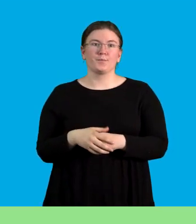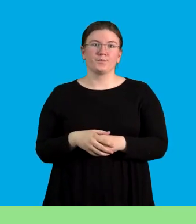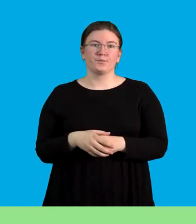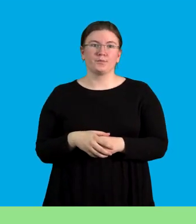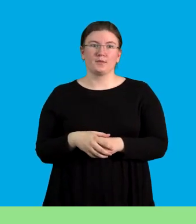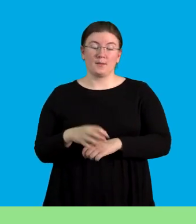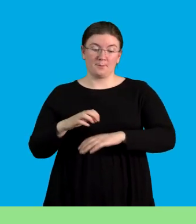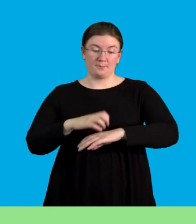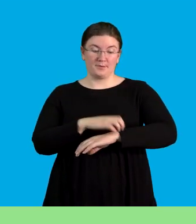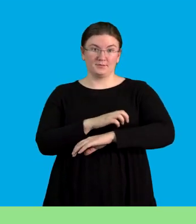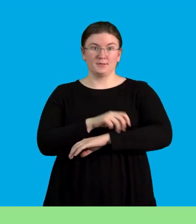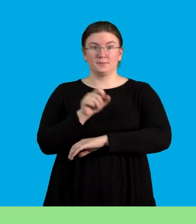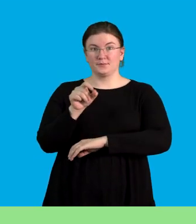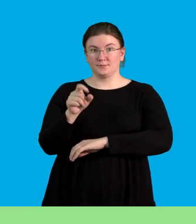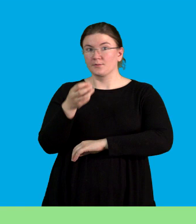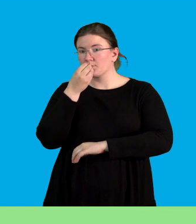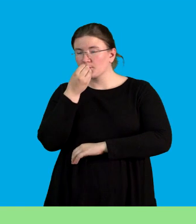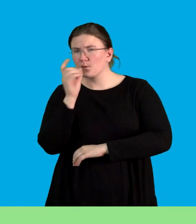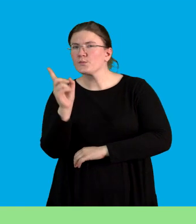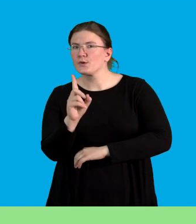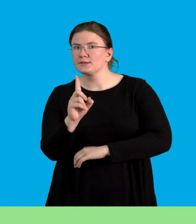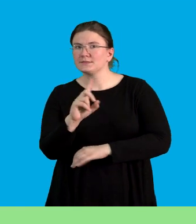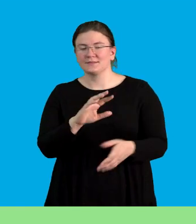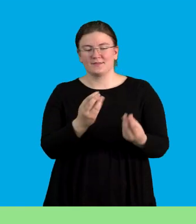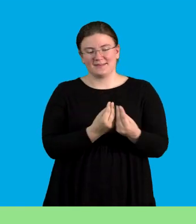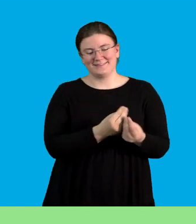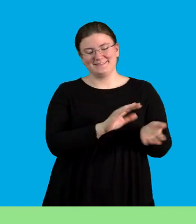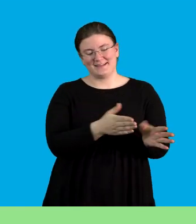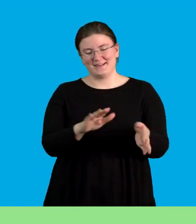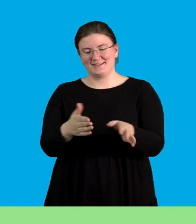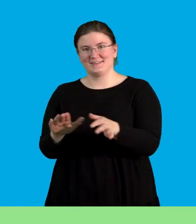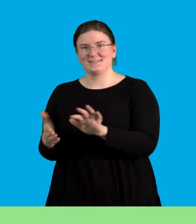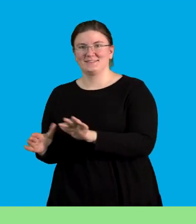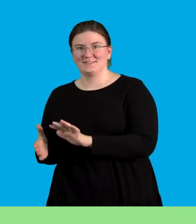cell. We know that bacteria also feed on dead matter